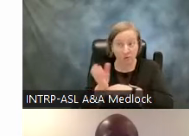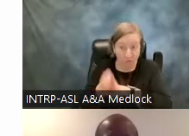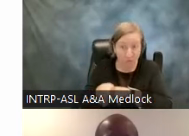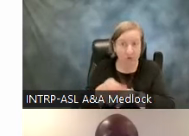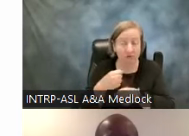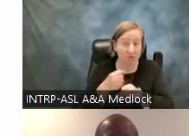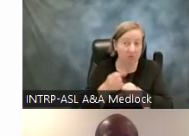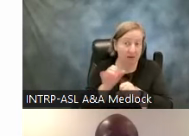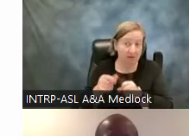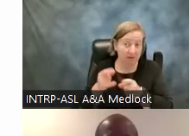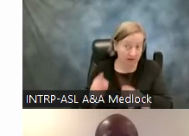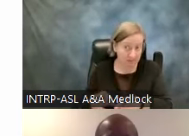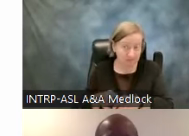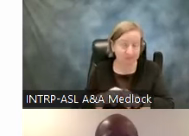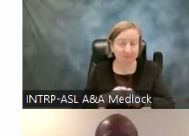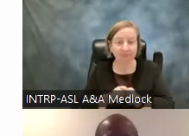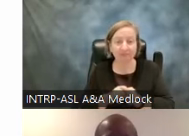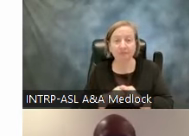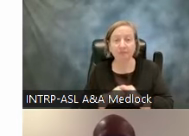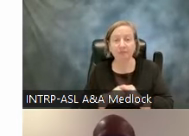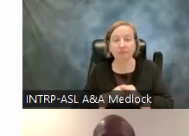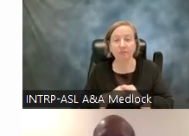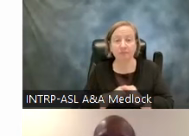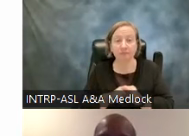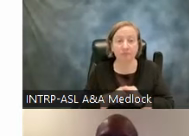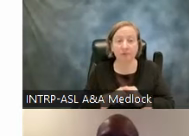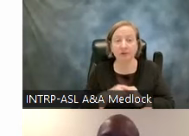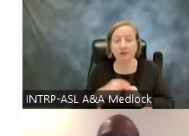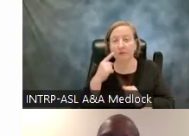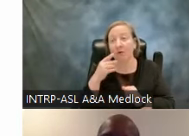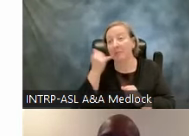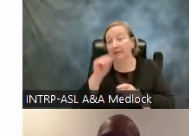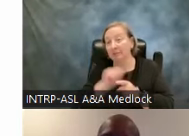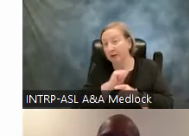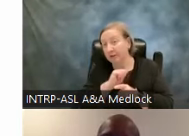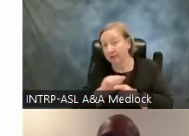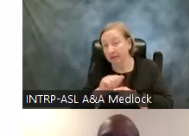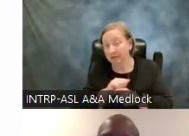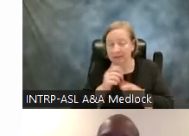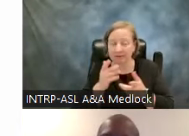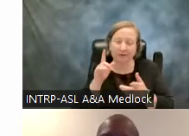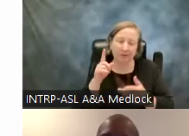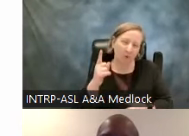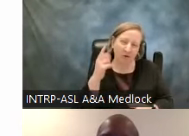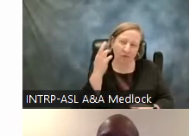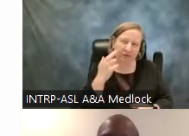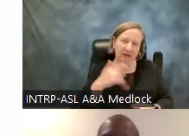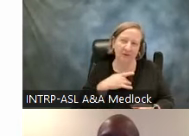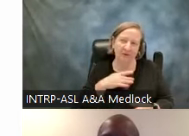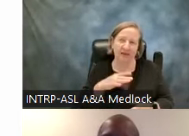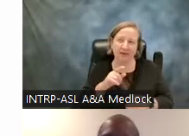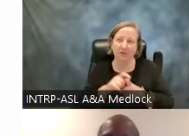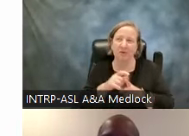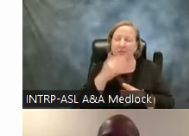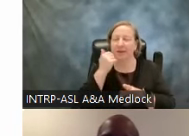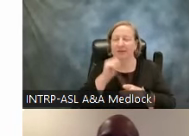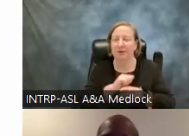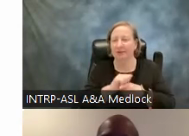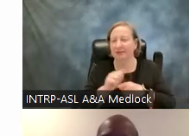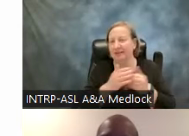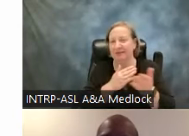what happens. So it's in terms of best practices, this is one of the reasons that I didn't like the term best practice when we've been using it all